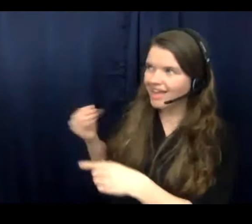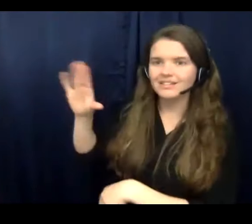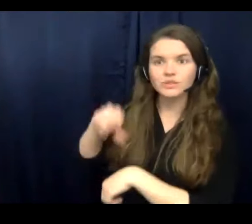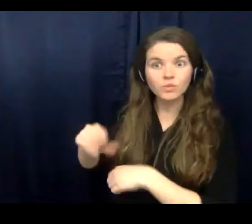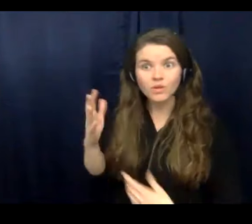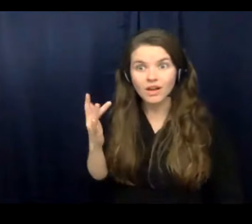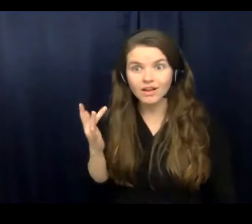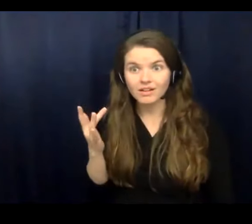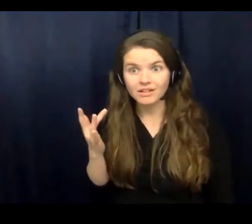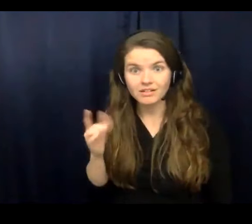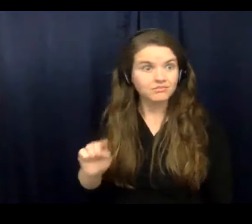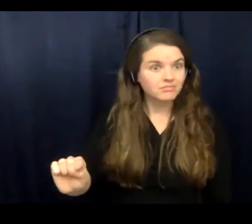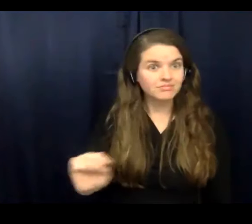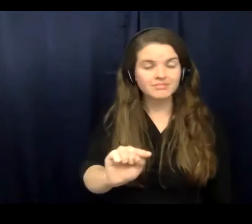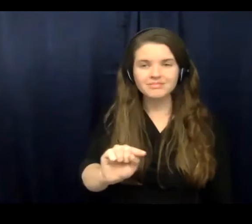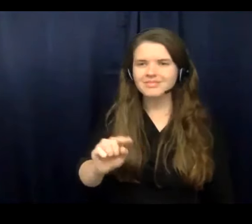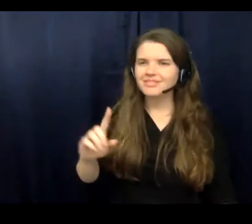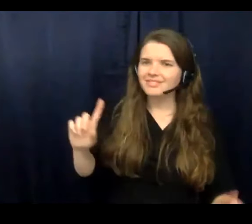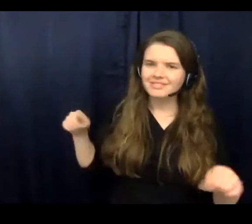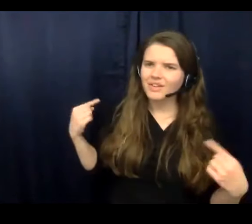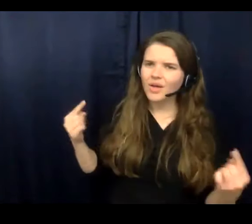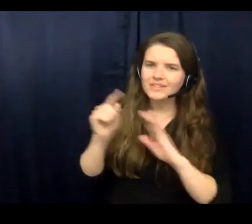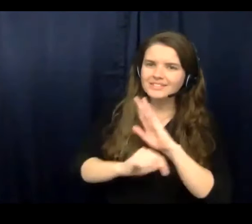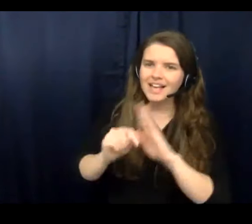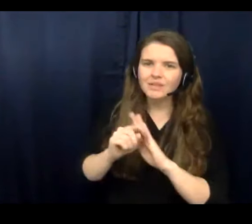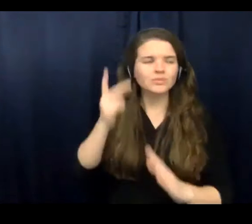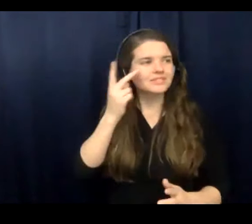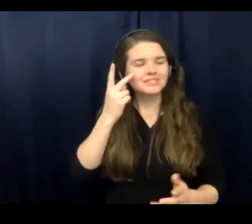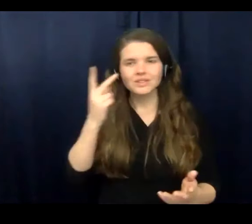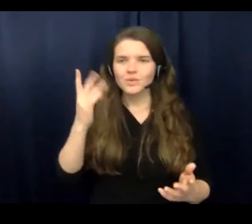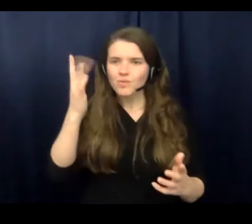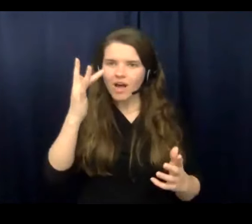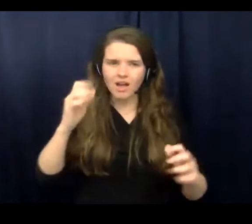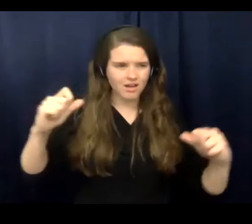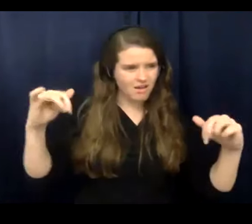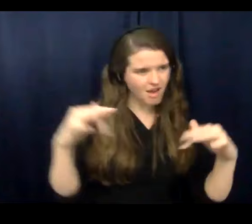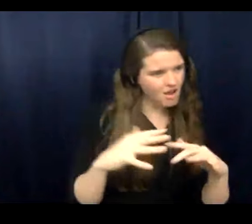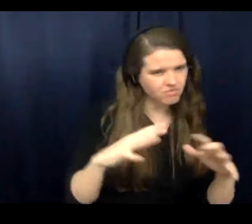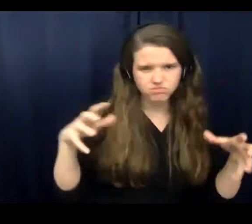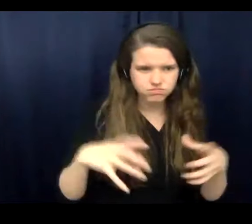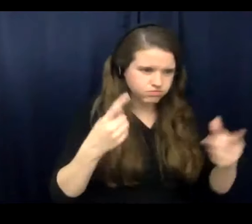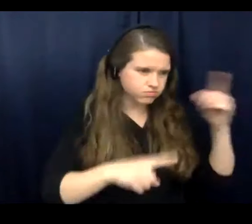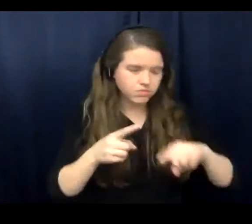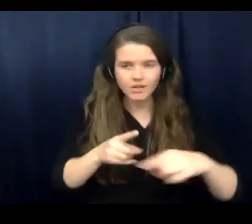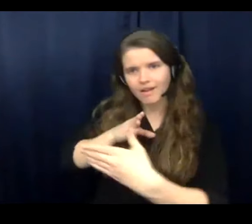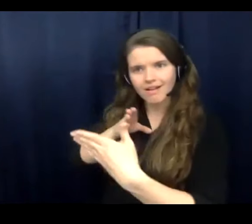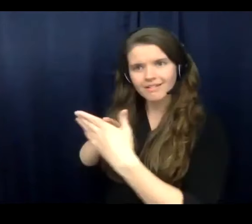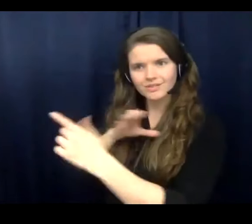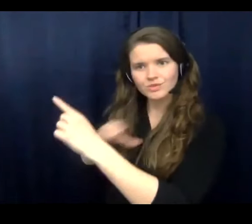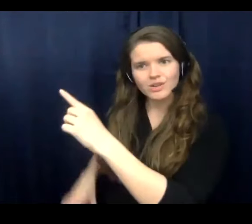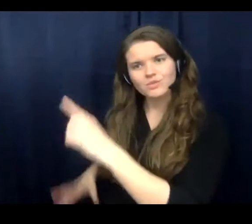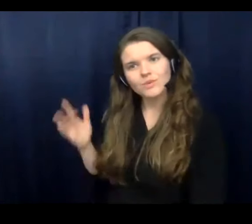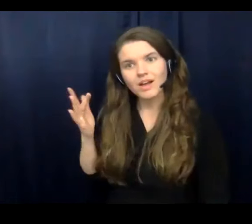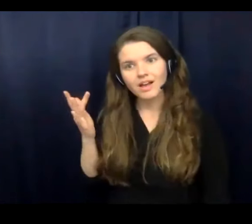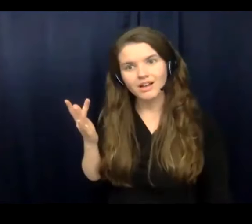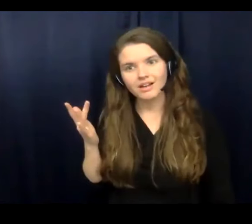nations seem in every age to somehow want to gather together in unity against Christ? Make no mistake, when tyrants